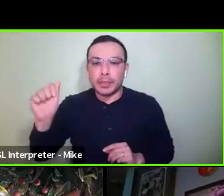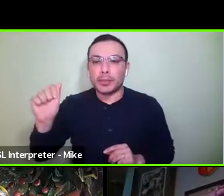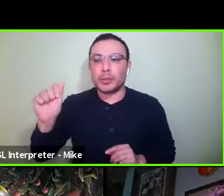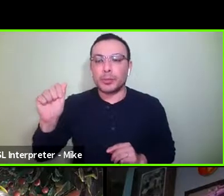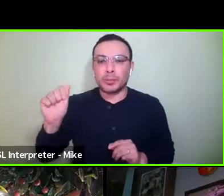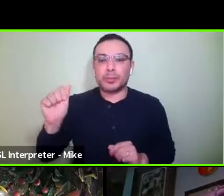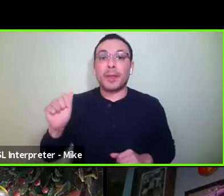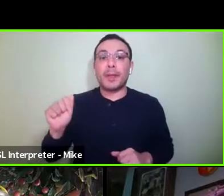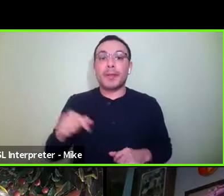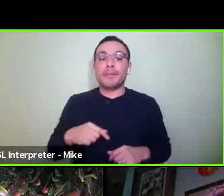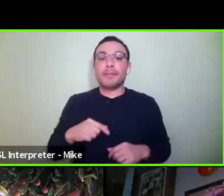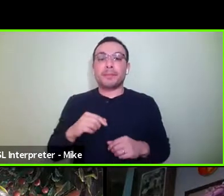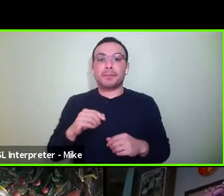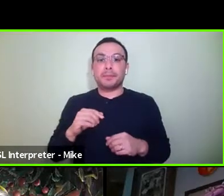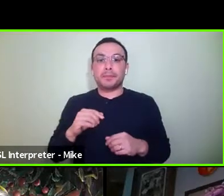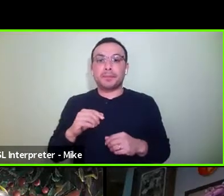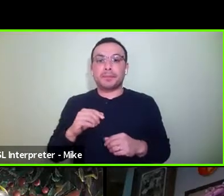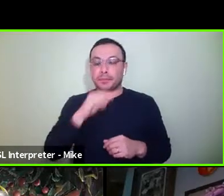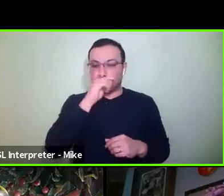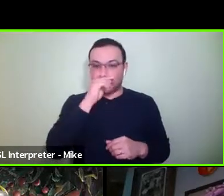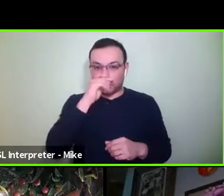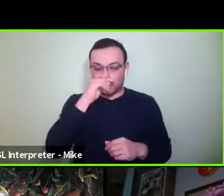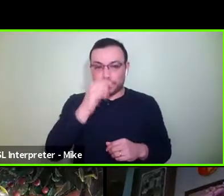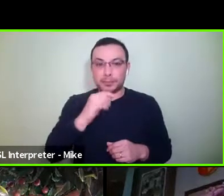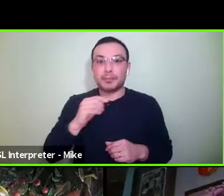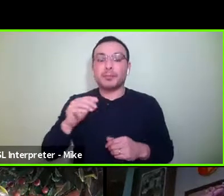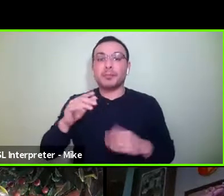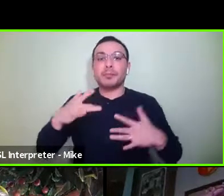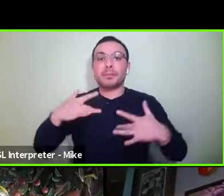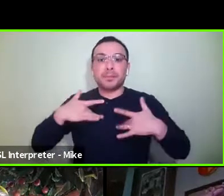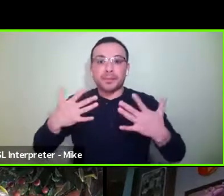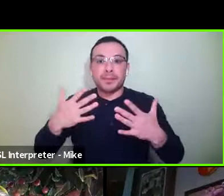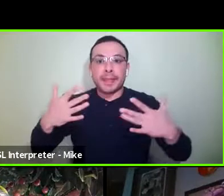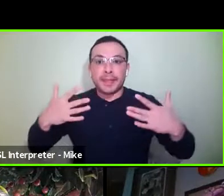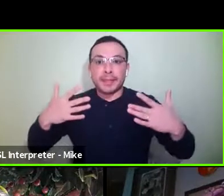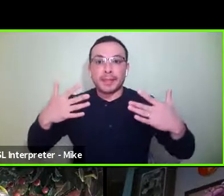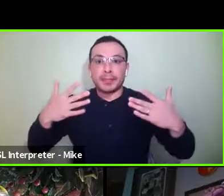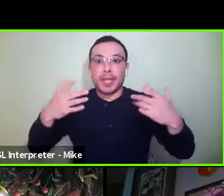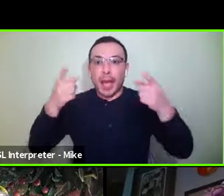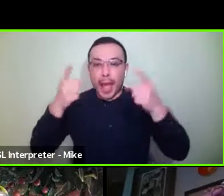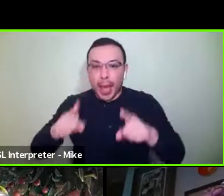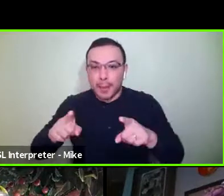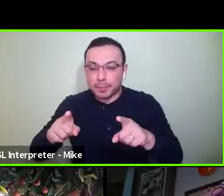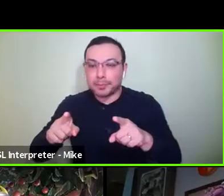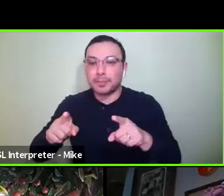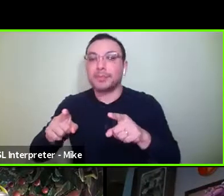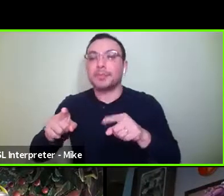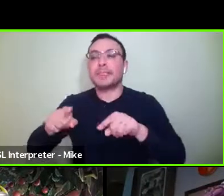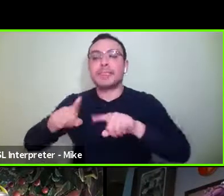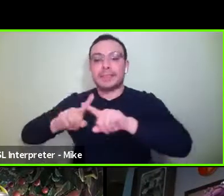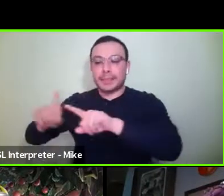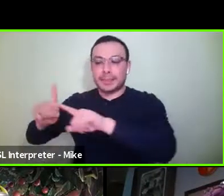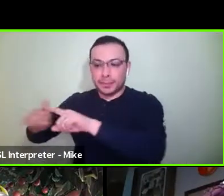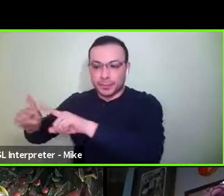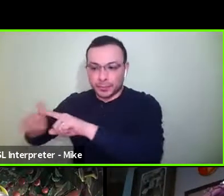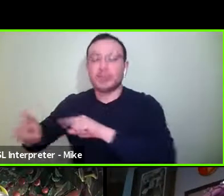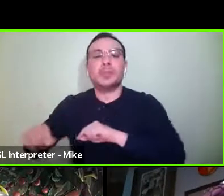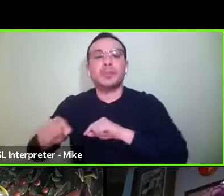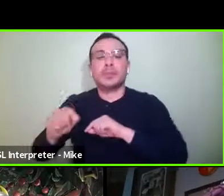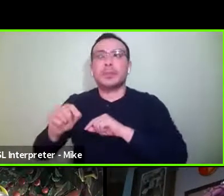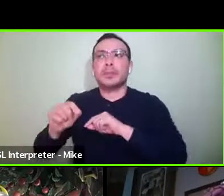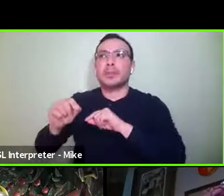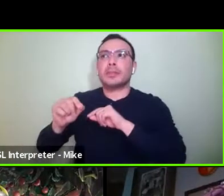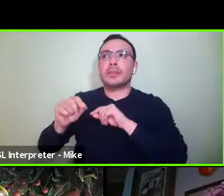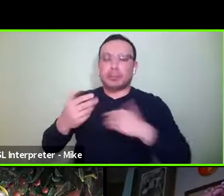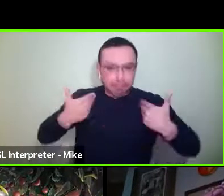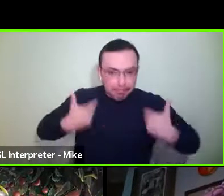what is in relationship to very specific events versus what is just a question of difference and of how I am, but a